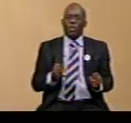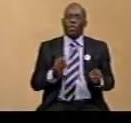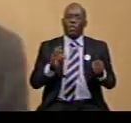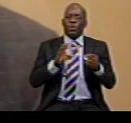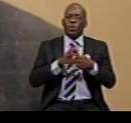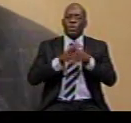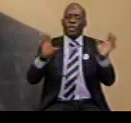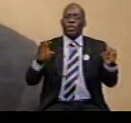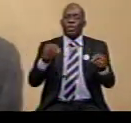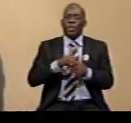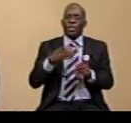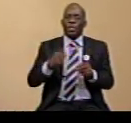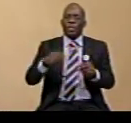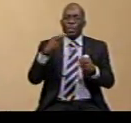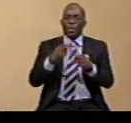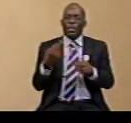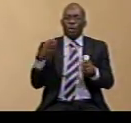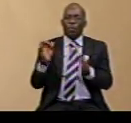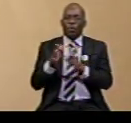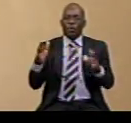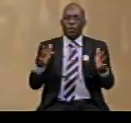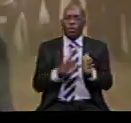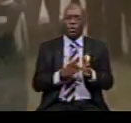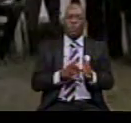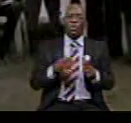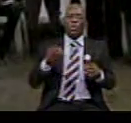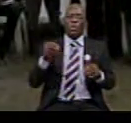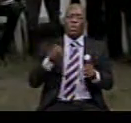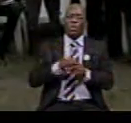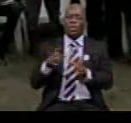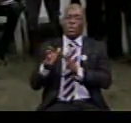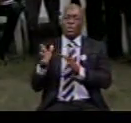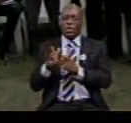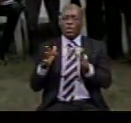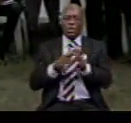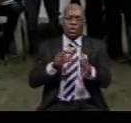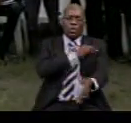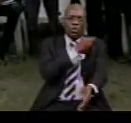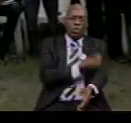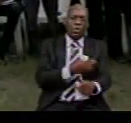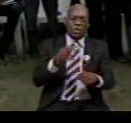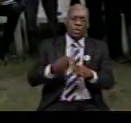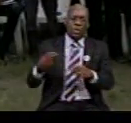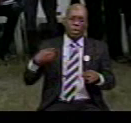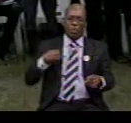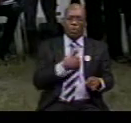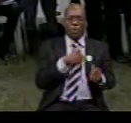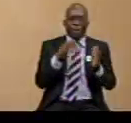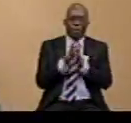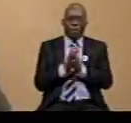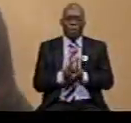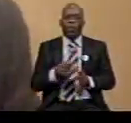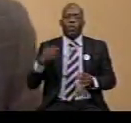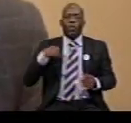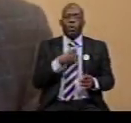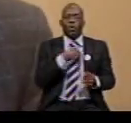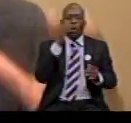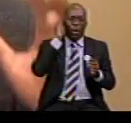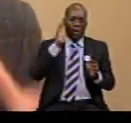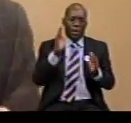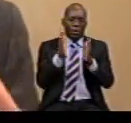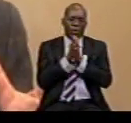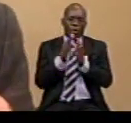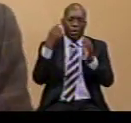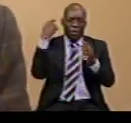of Jesus. In Jesus' mighty name we pray. We are going to pray for the persecuted believers. Brethren, there